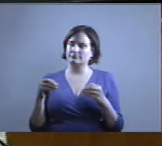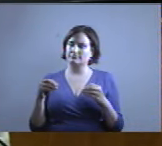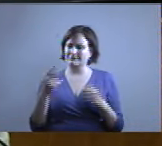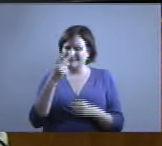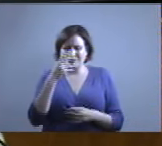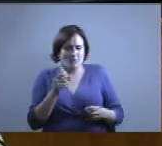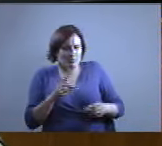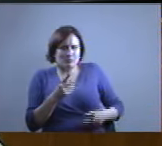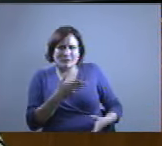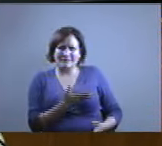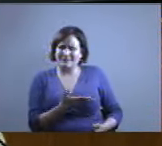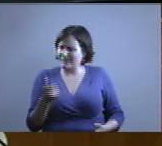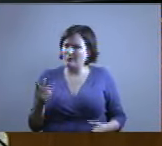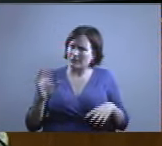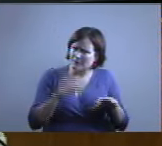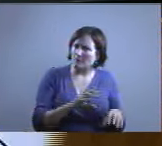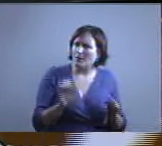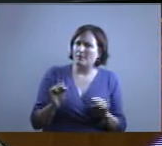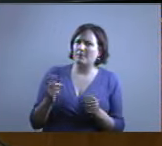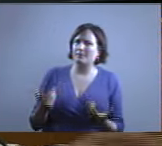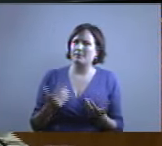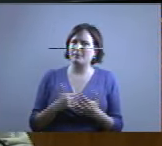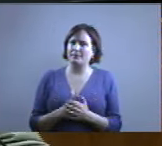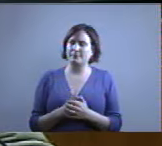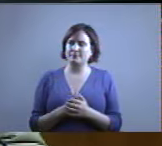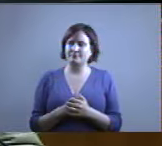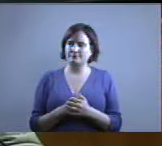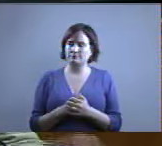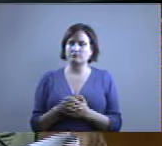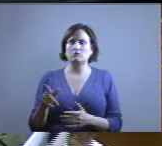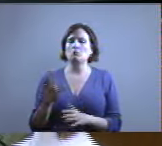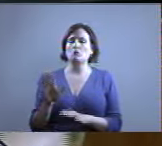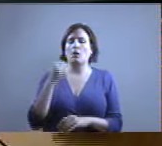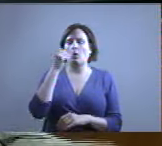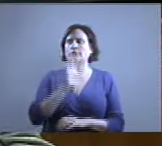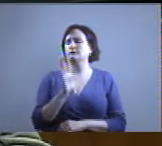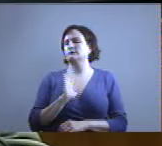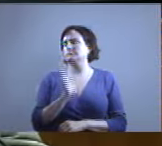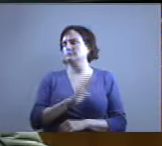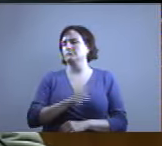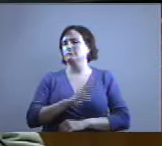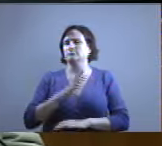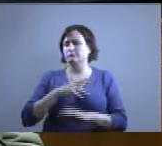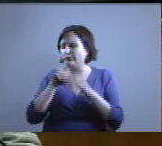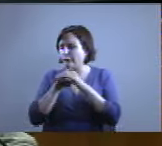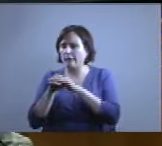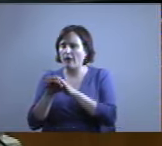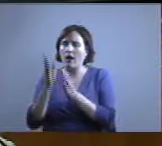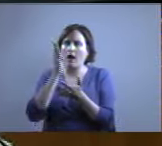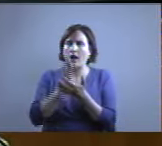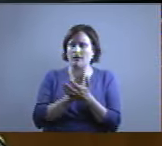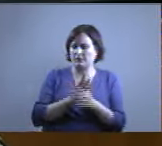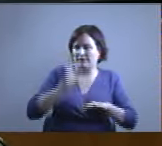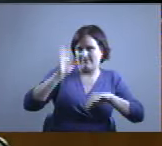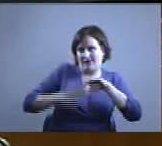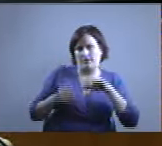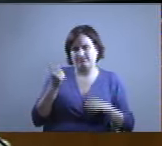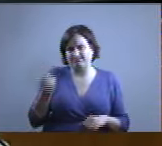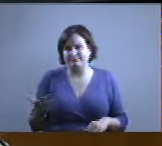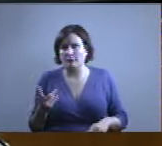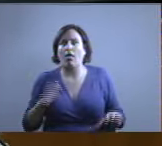to self-regulation, but play hide and seek until punitive measures are introduced. The